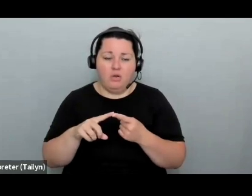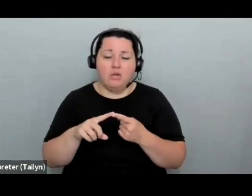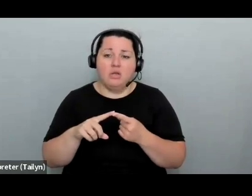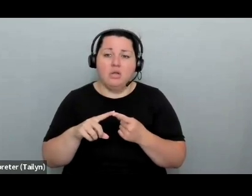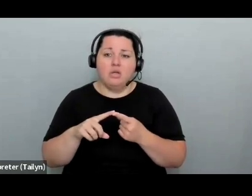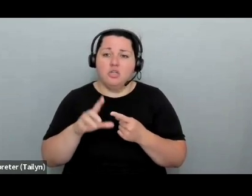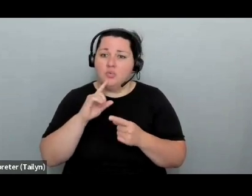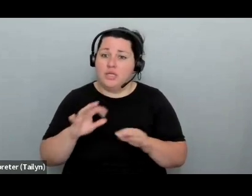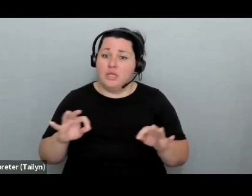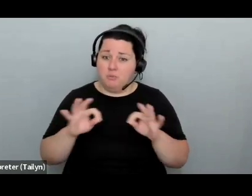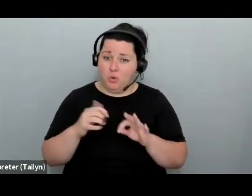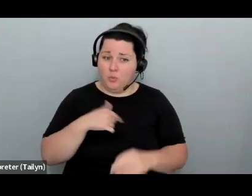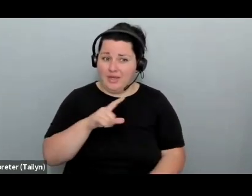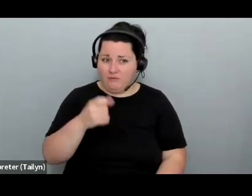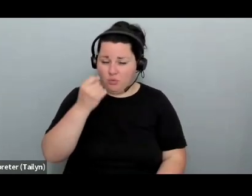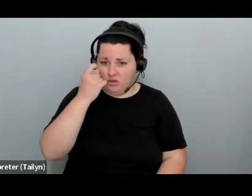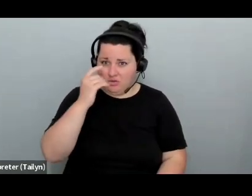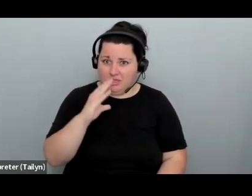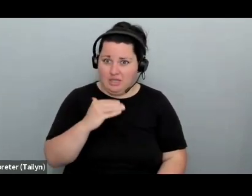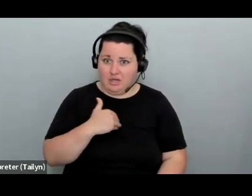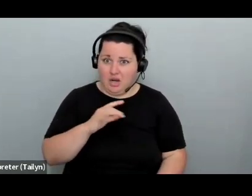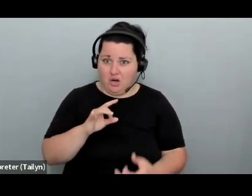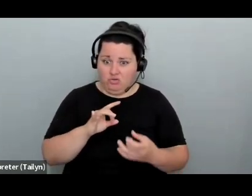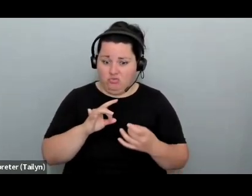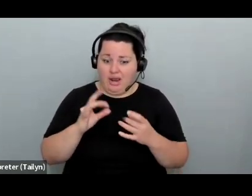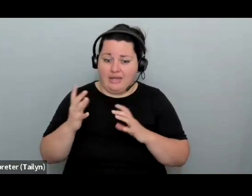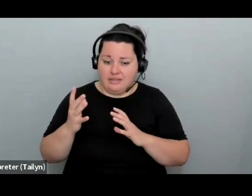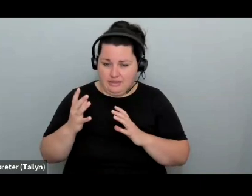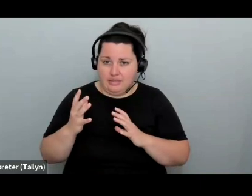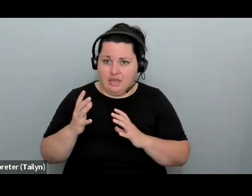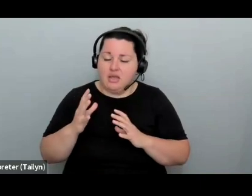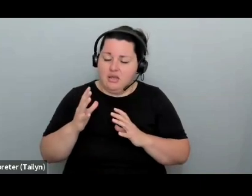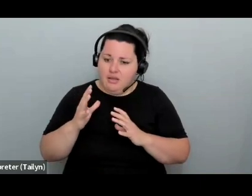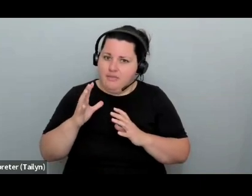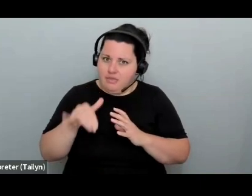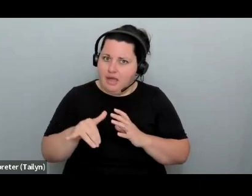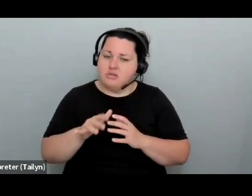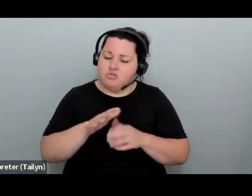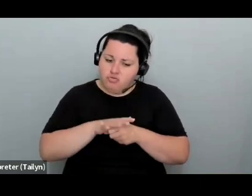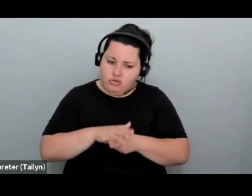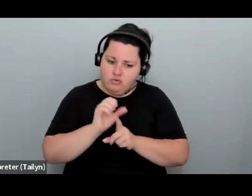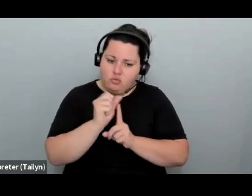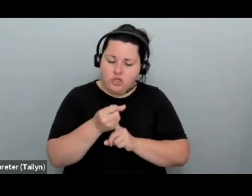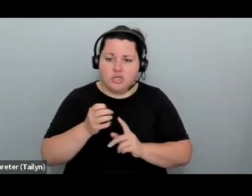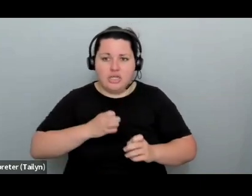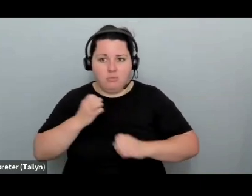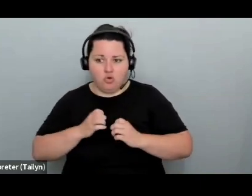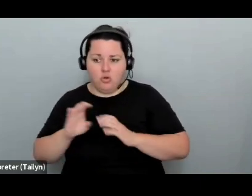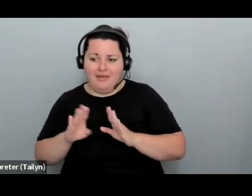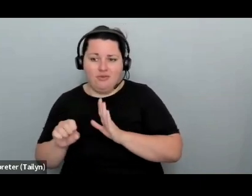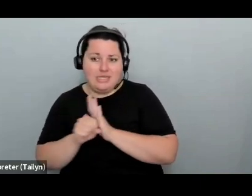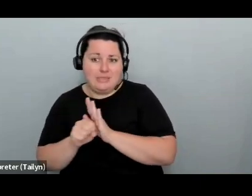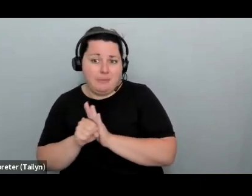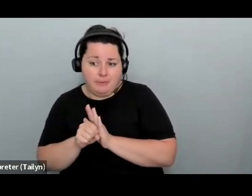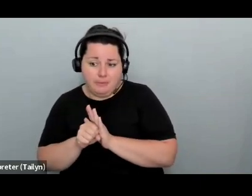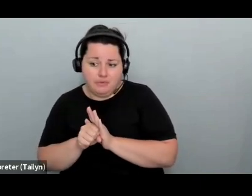importance of us understanding crises are defined as stressful situations, emotional, behavioral symptoms